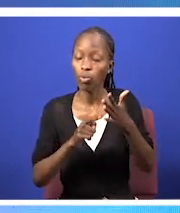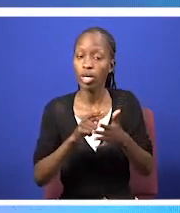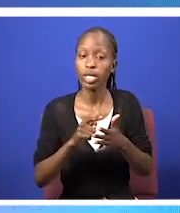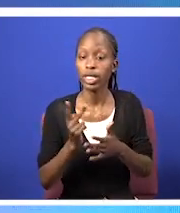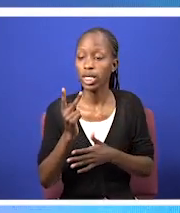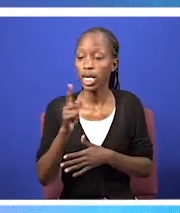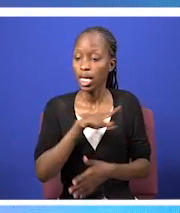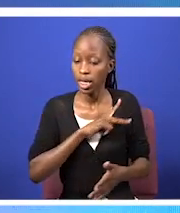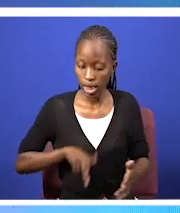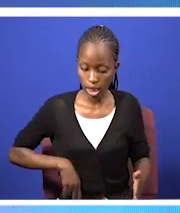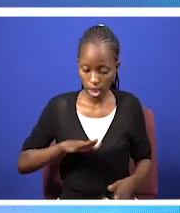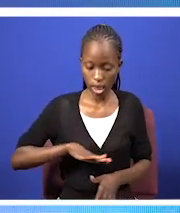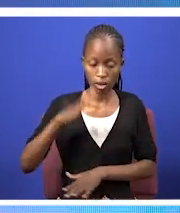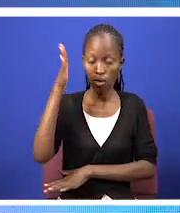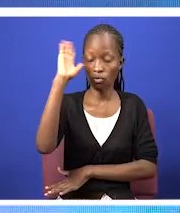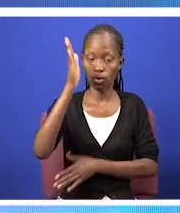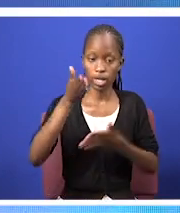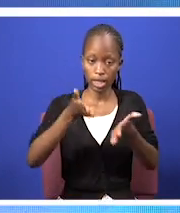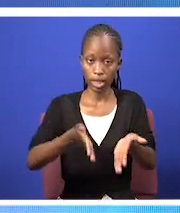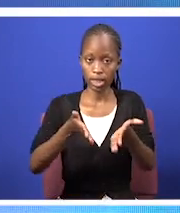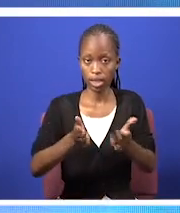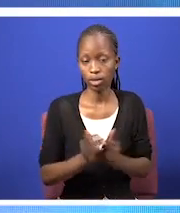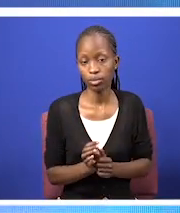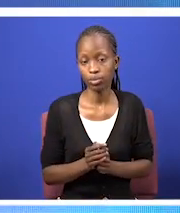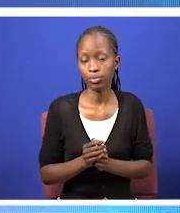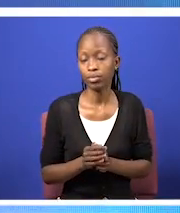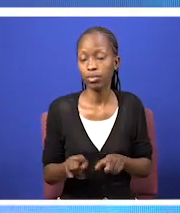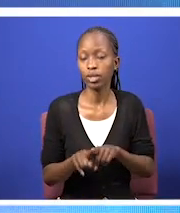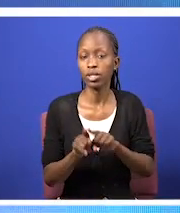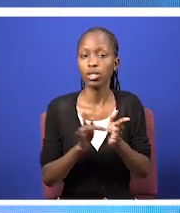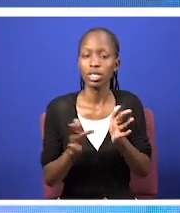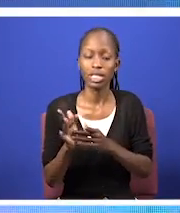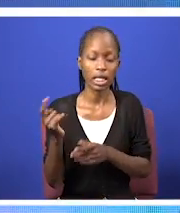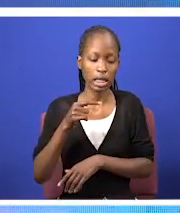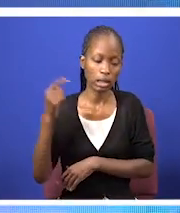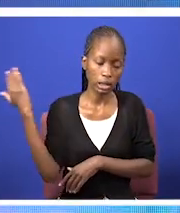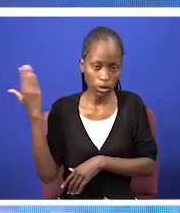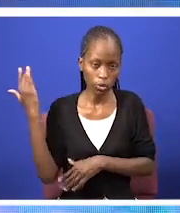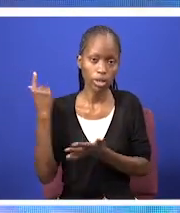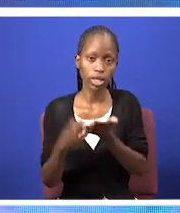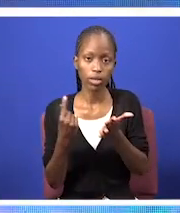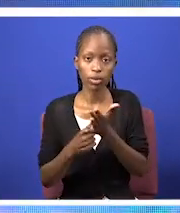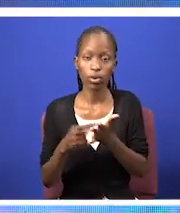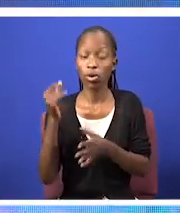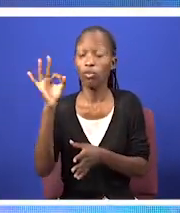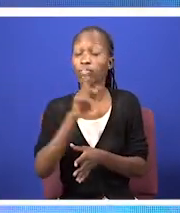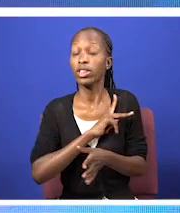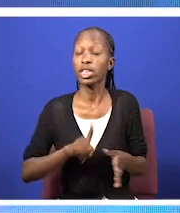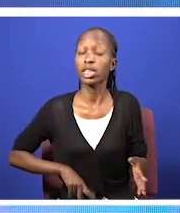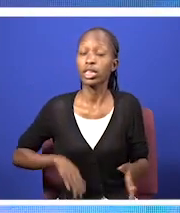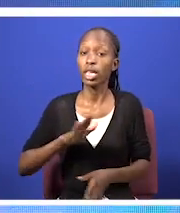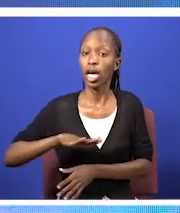kingdom of God is here," or is at hand. And he came to preach this gospel of the